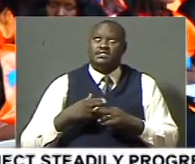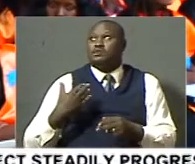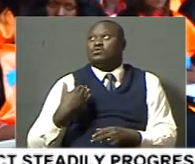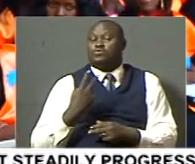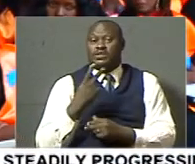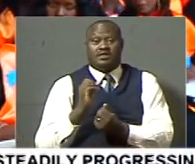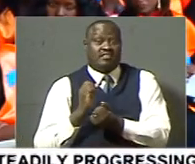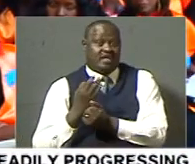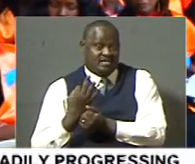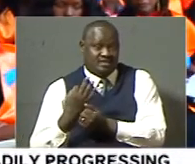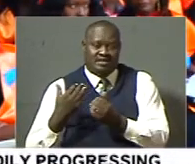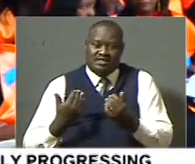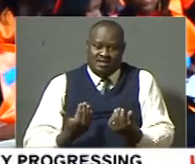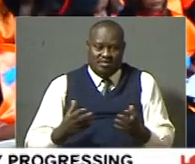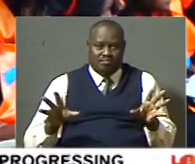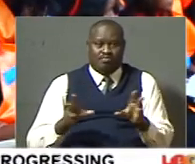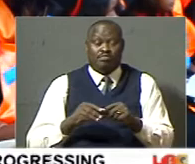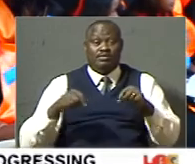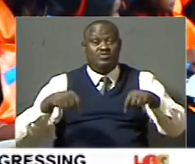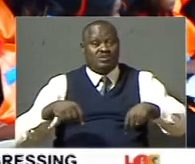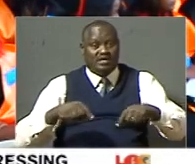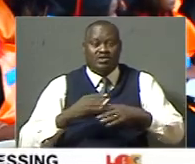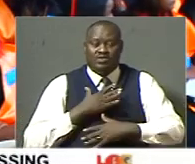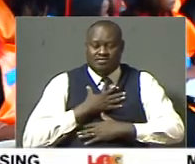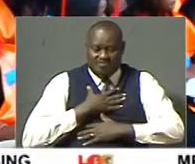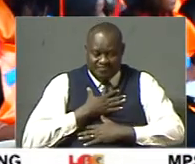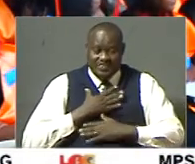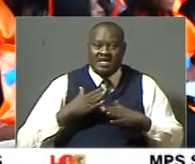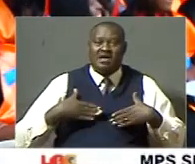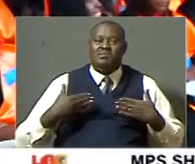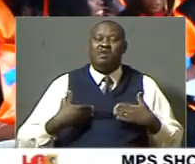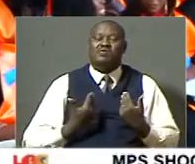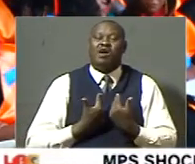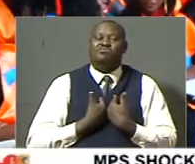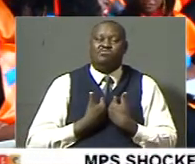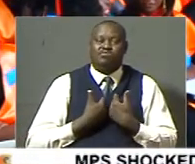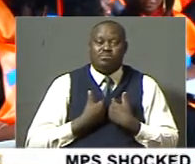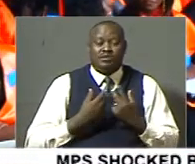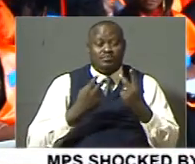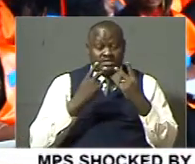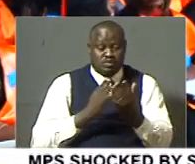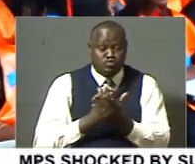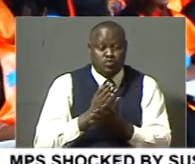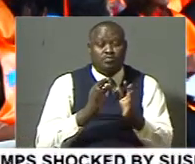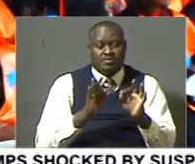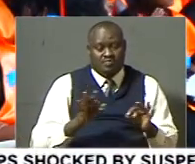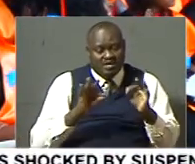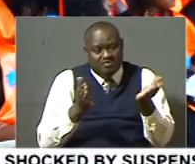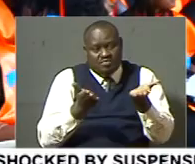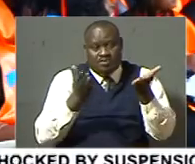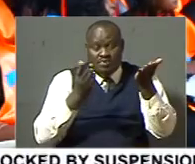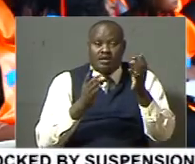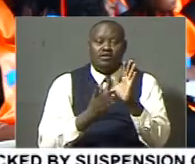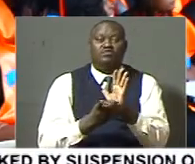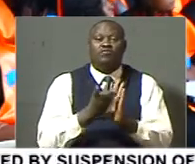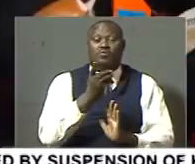2013, and I've been able to complete it today. I feel honored and happy, and I want to make a great significant contribution to the development